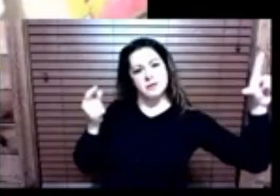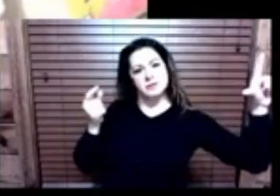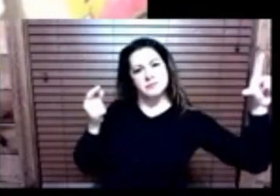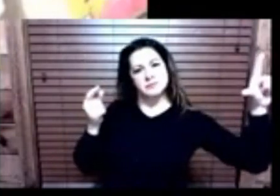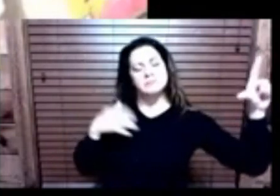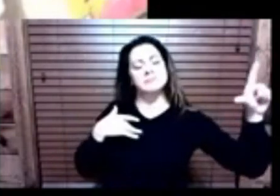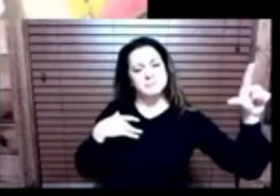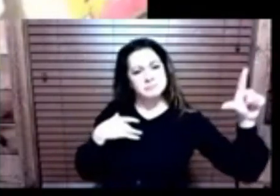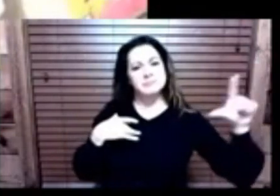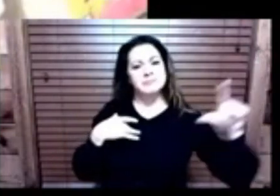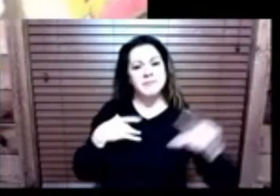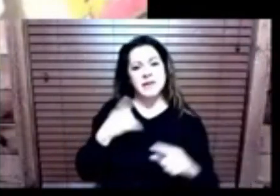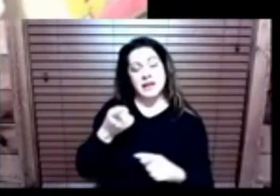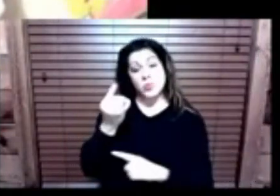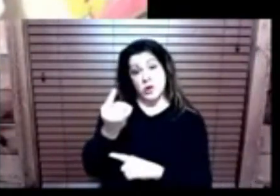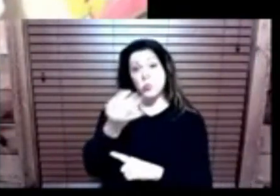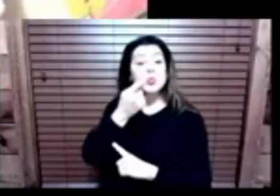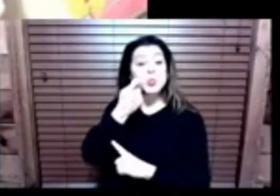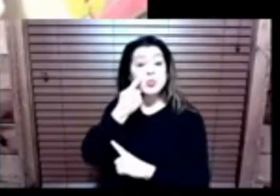This is one I've just done recently.